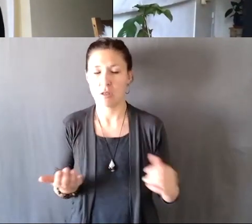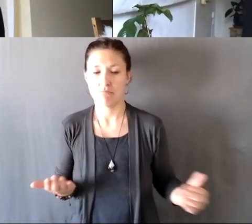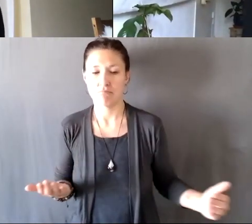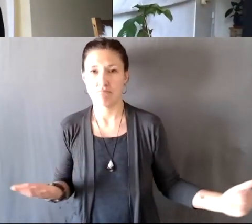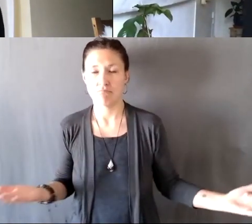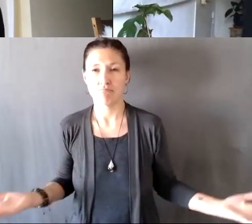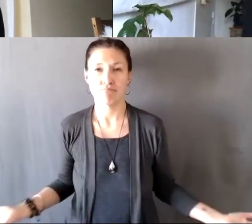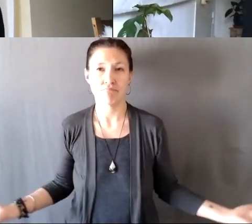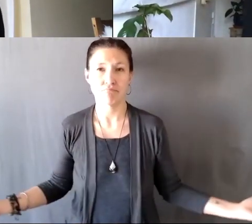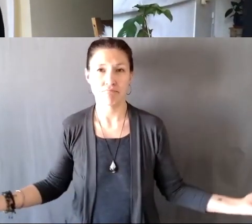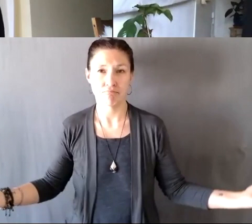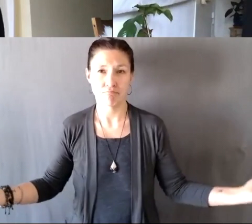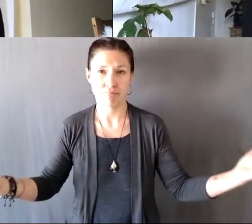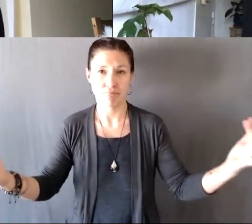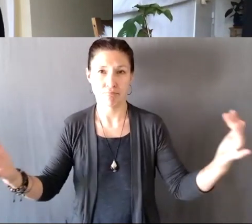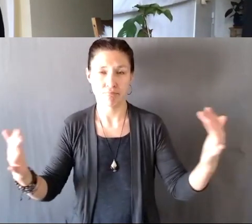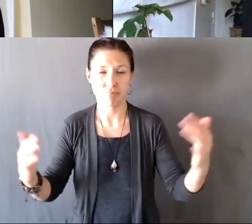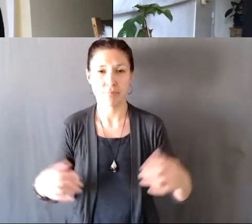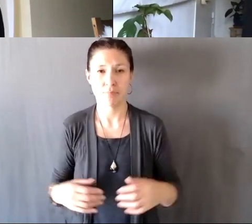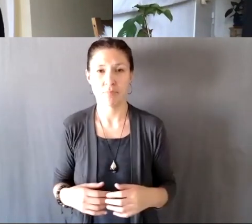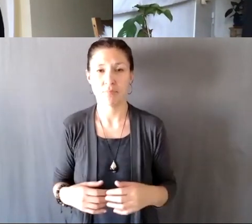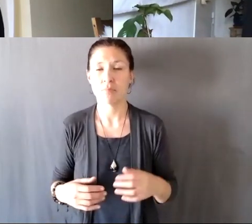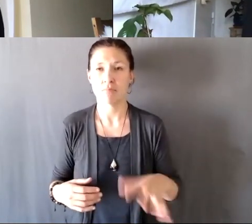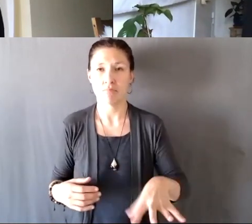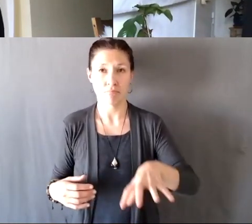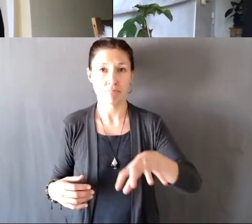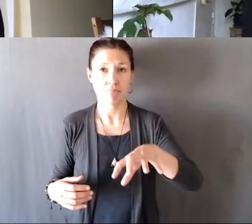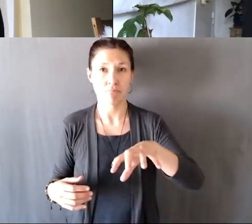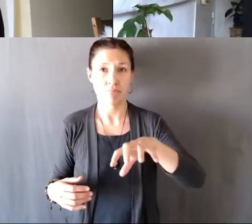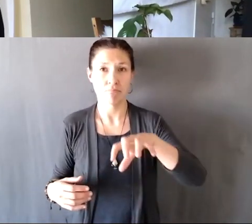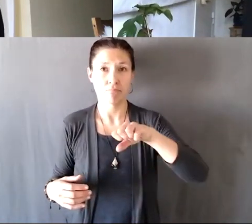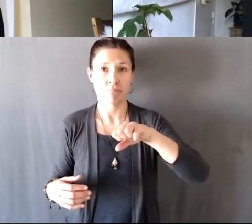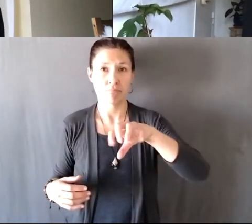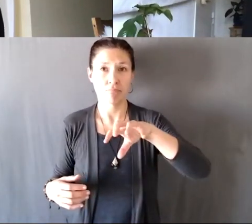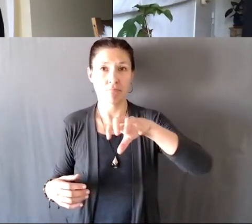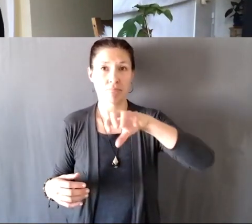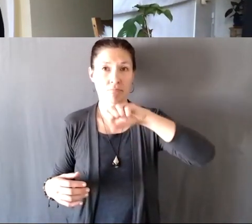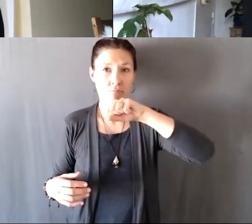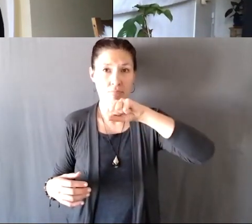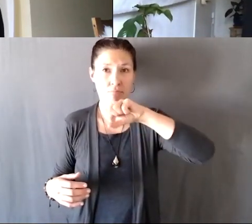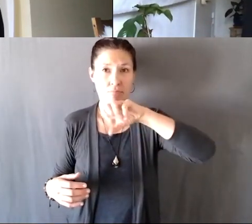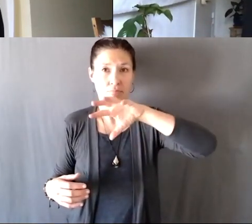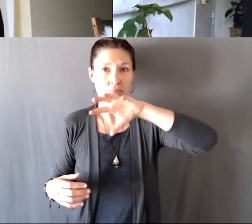breathing in, breathing in, breathing in,